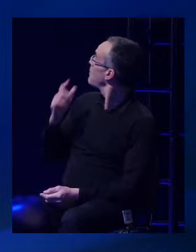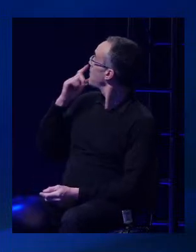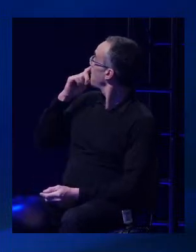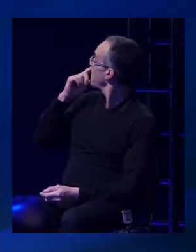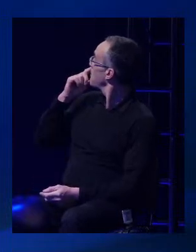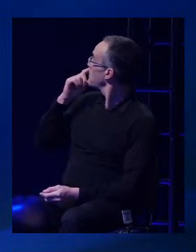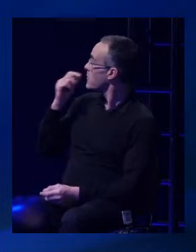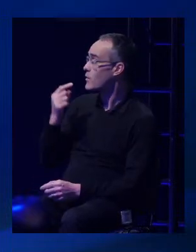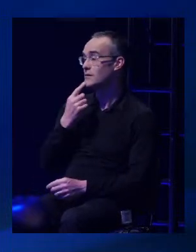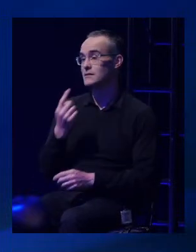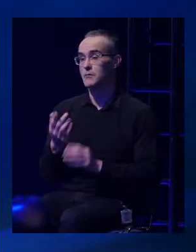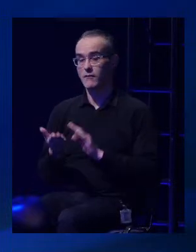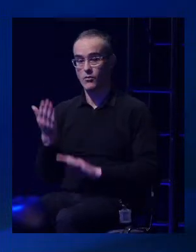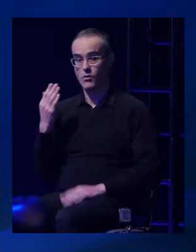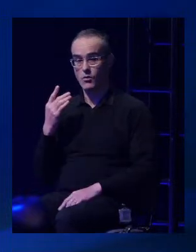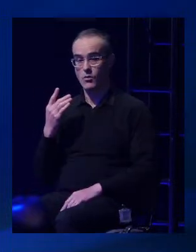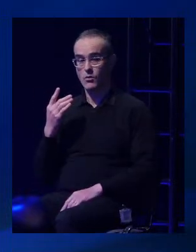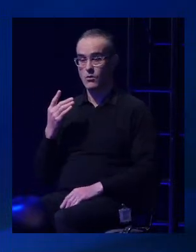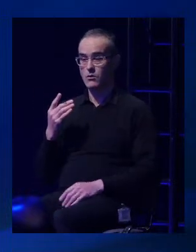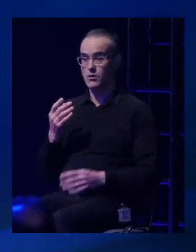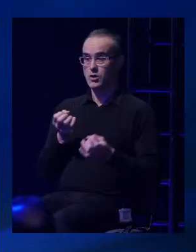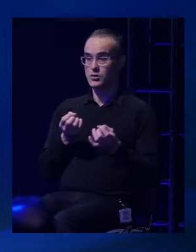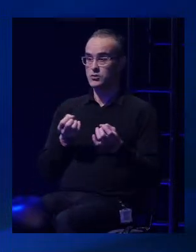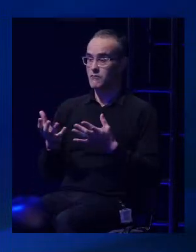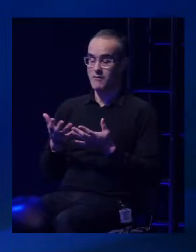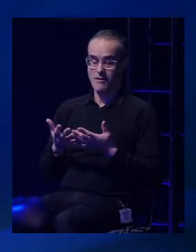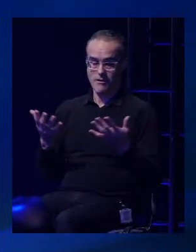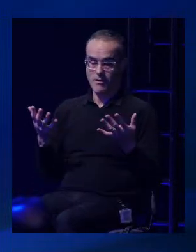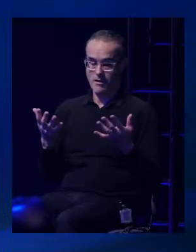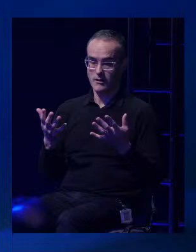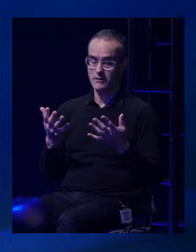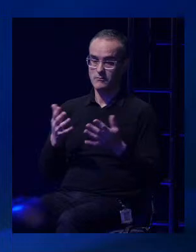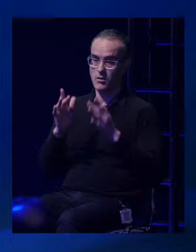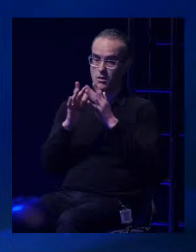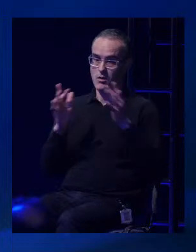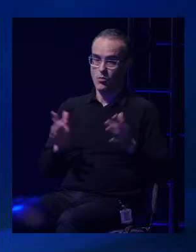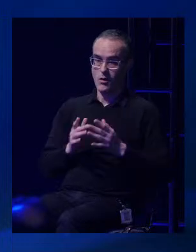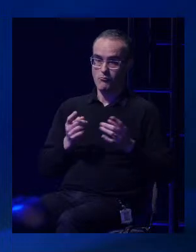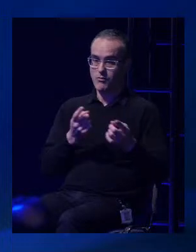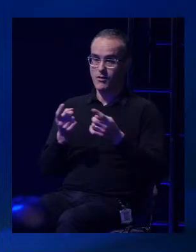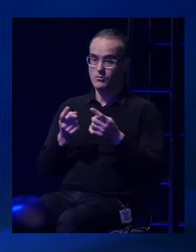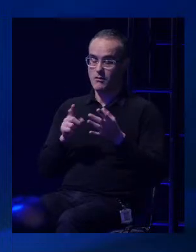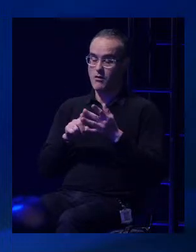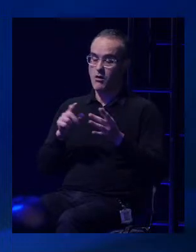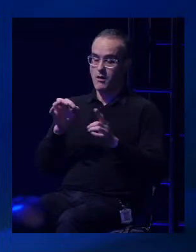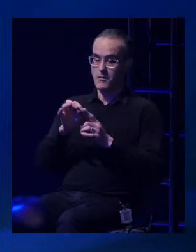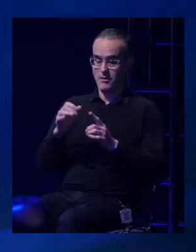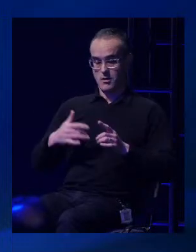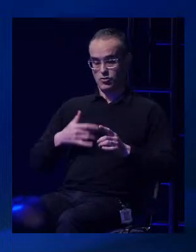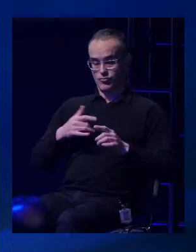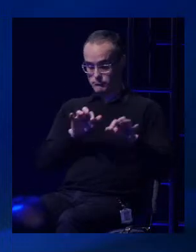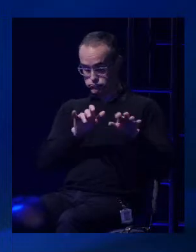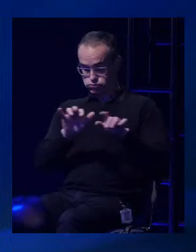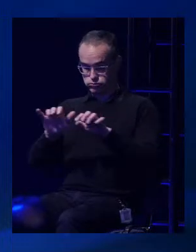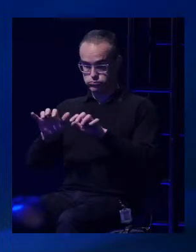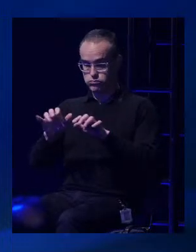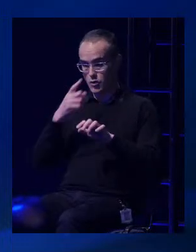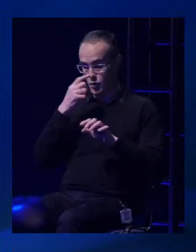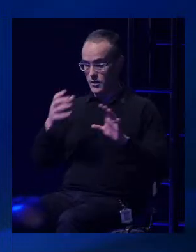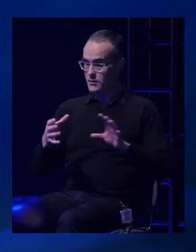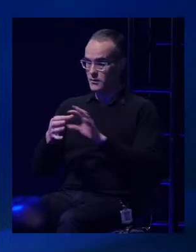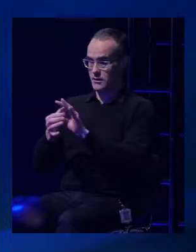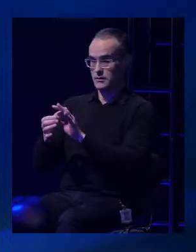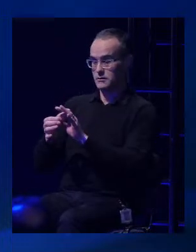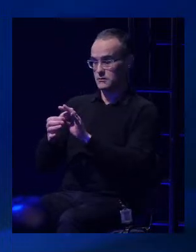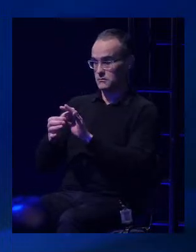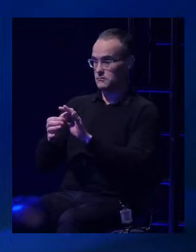As I mentioned before, it's served from any simple web browser. Just type in the IP address of the device, and then you're able to connect directly to